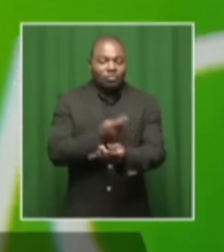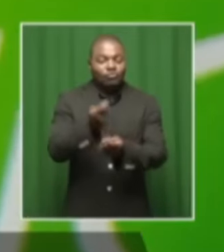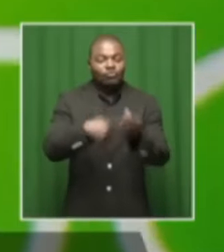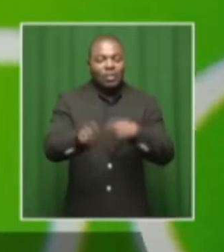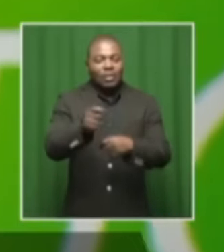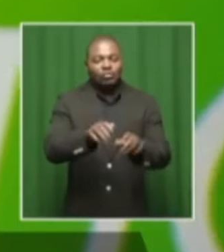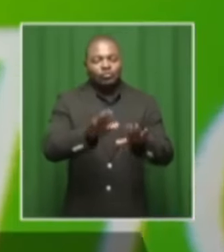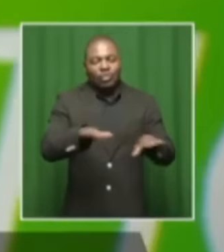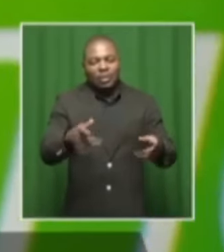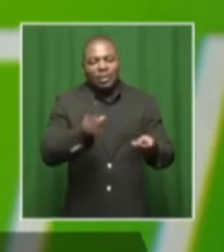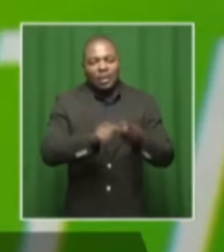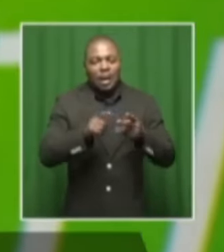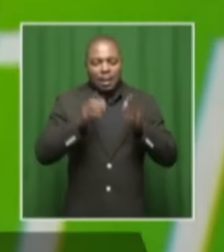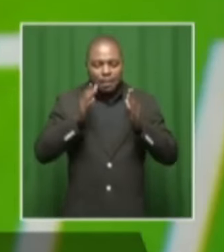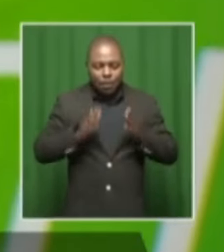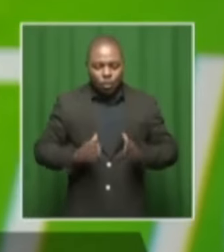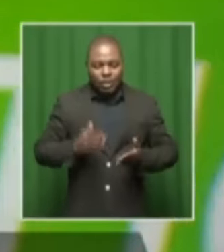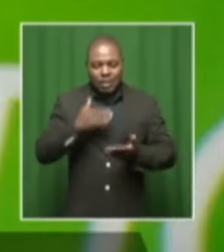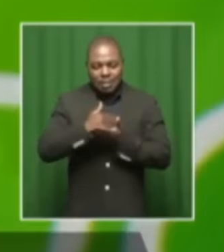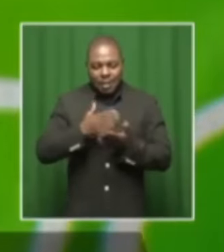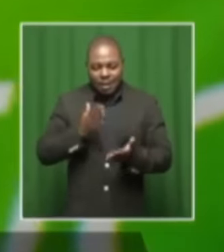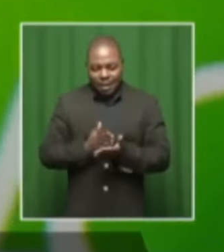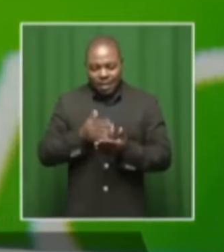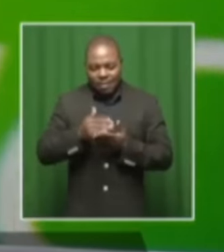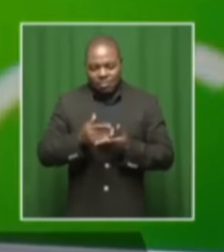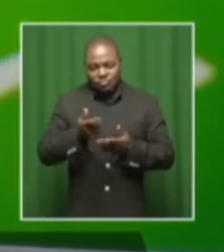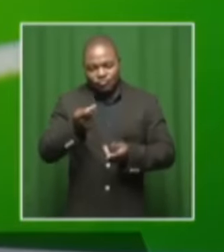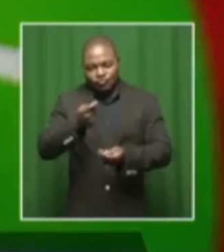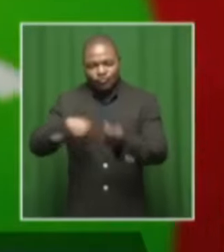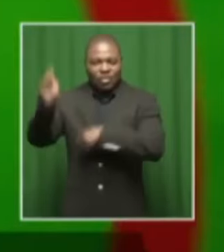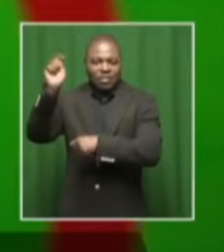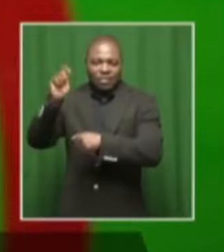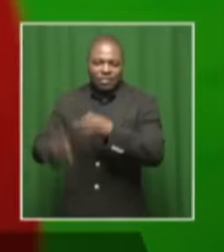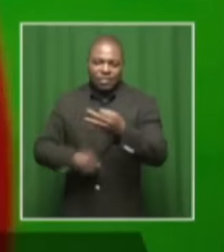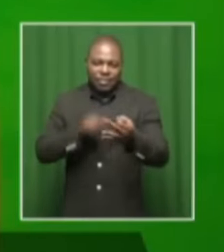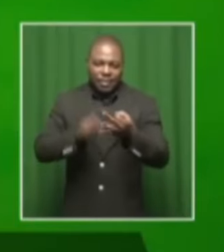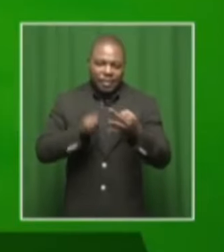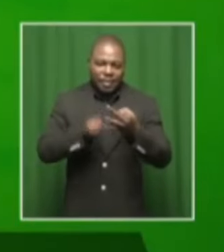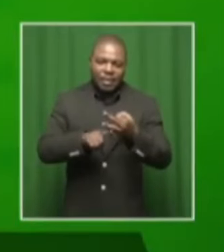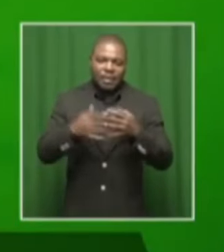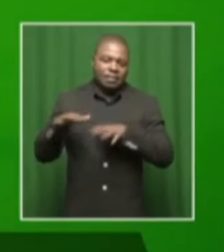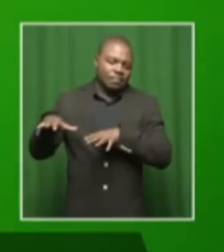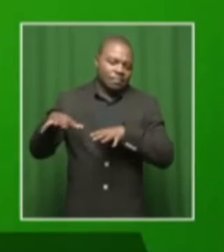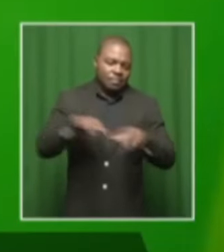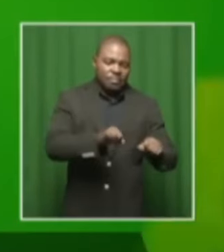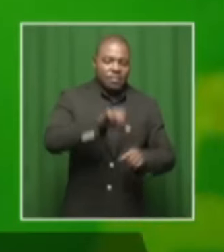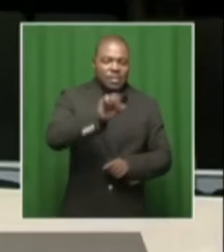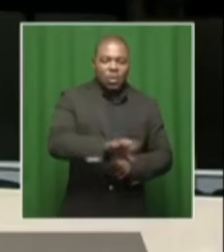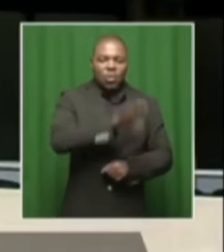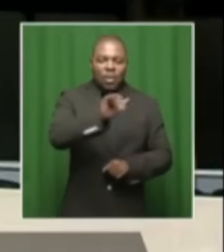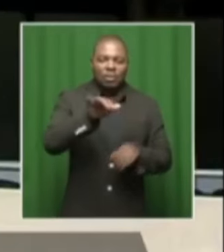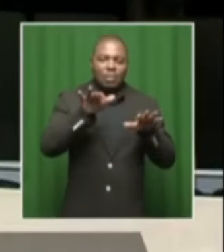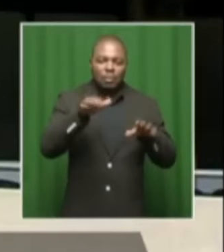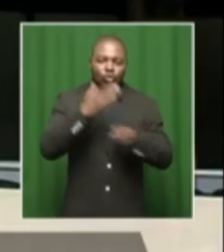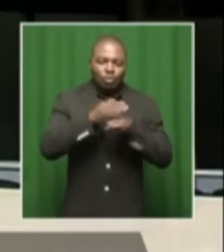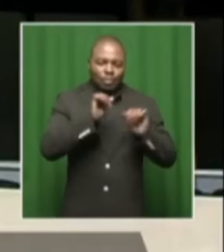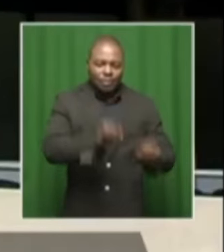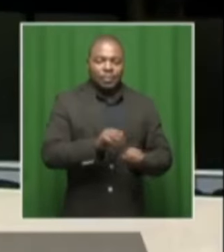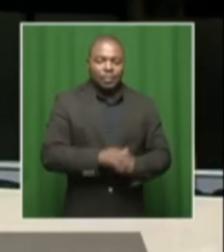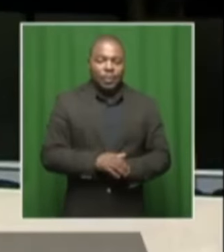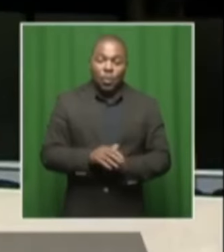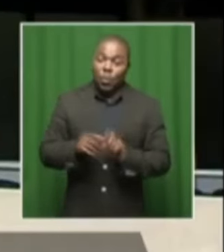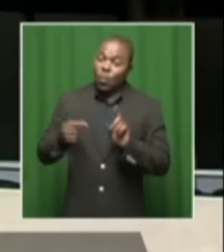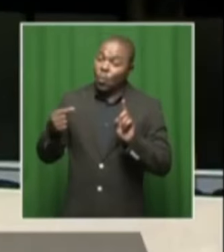come and sell body parts of our people, to come and take the jobs of South Africans. Mackenzie